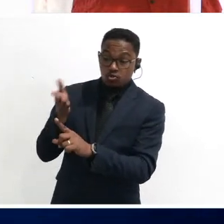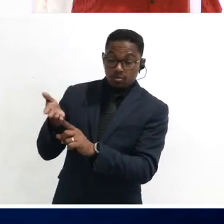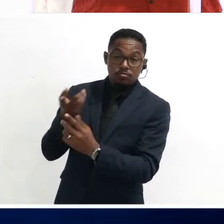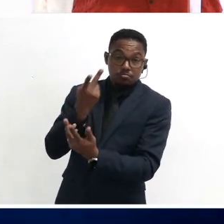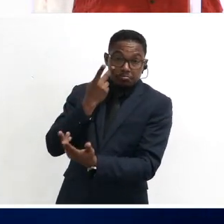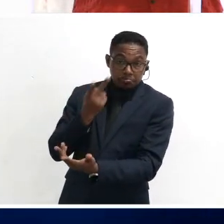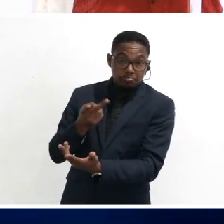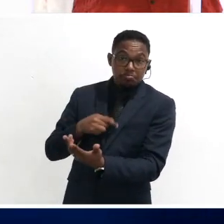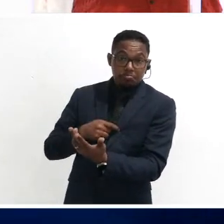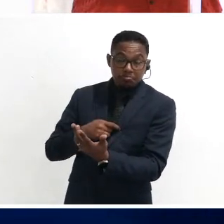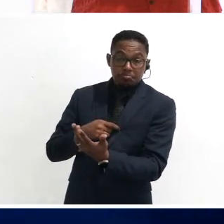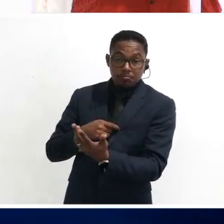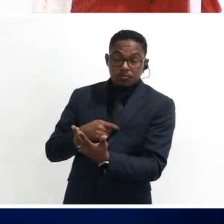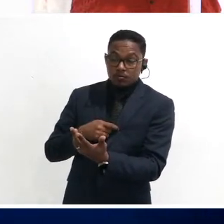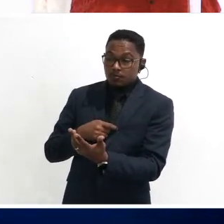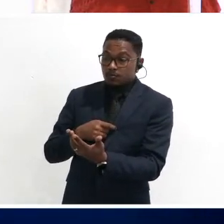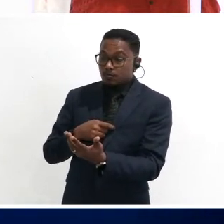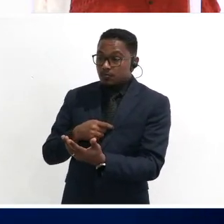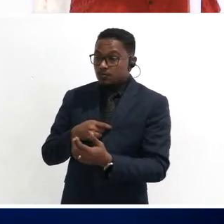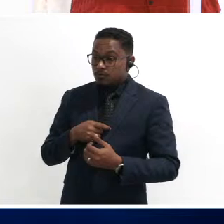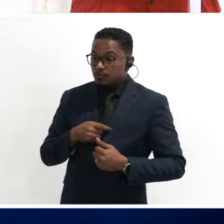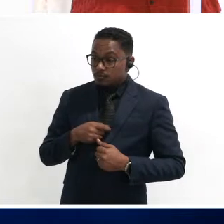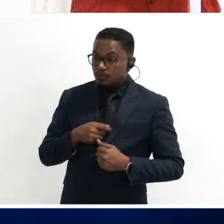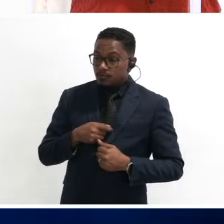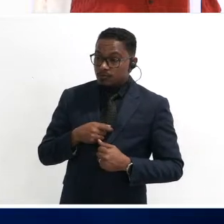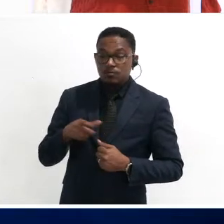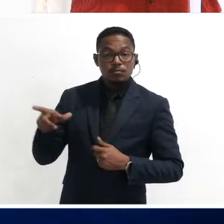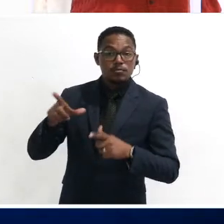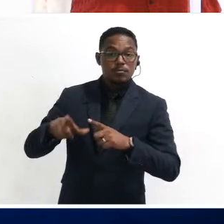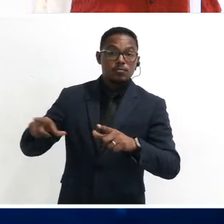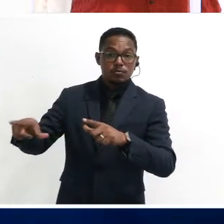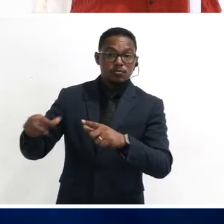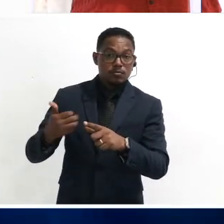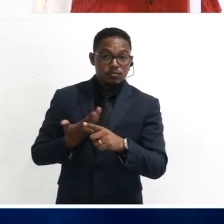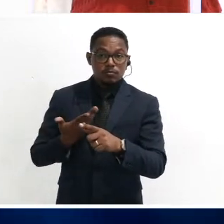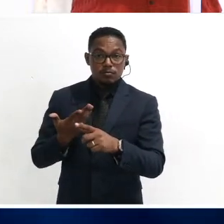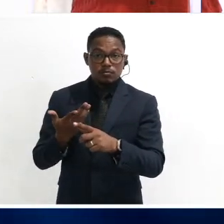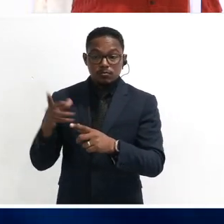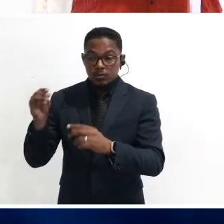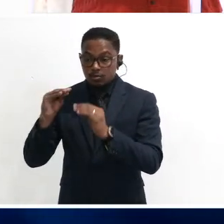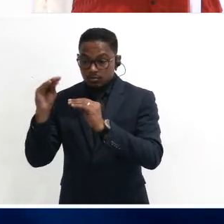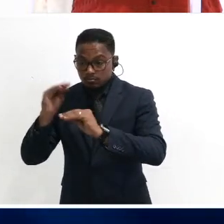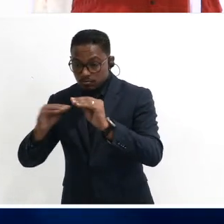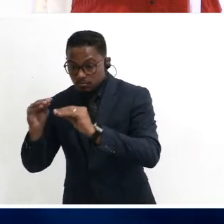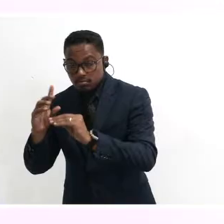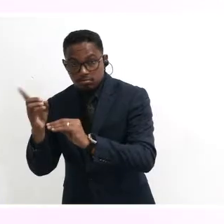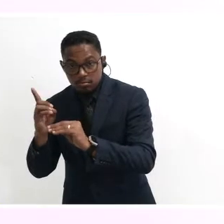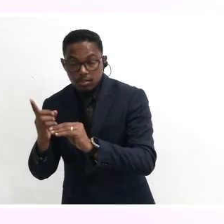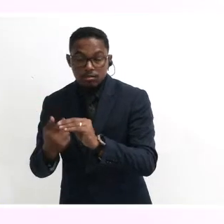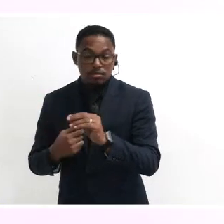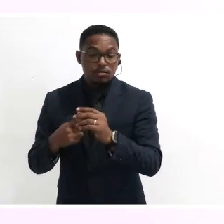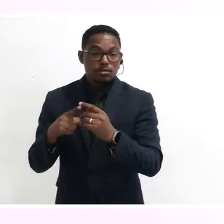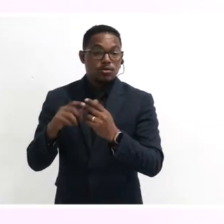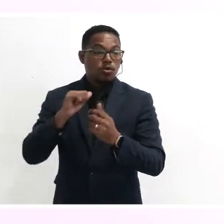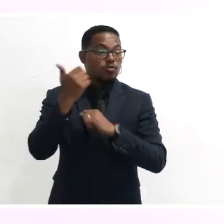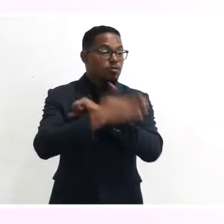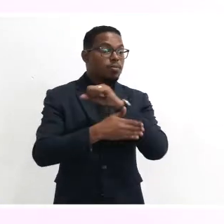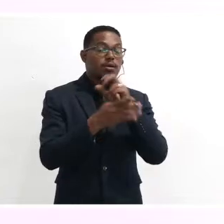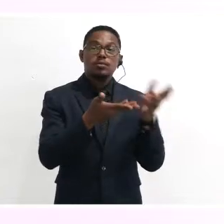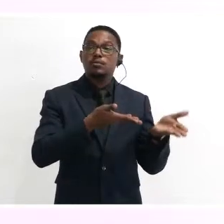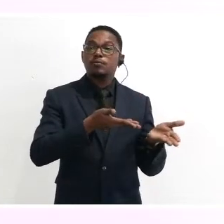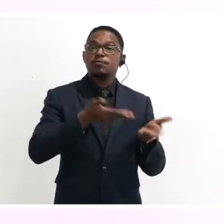OSATs, outsourced assembly and test. So those would be independent companies that all they do is packaging.